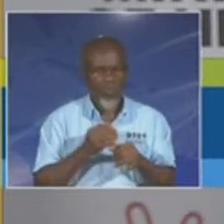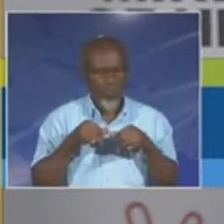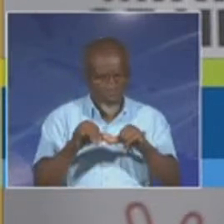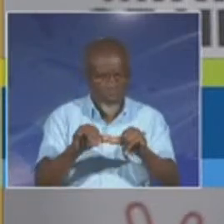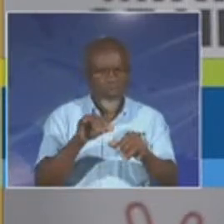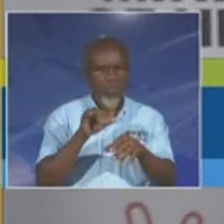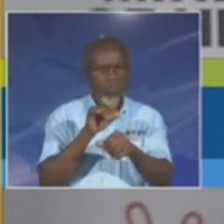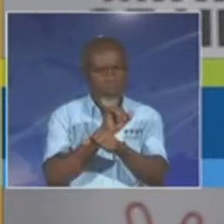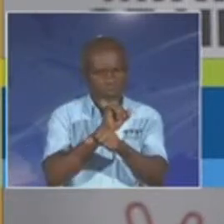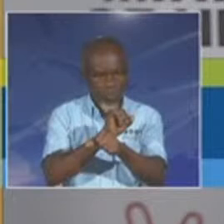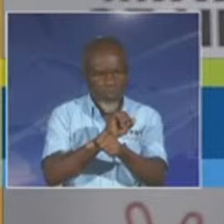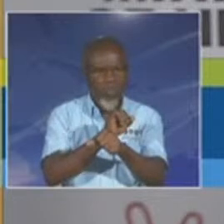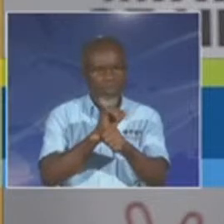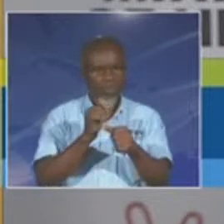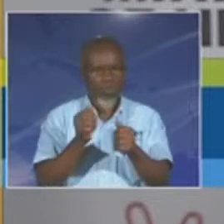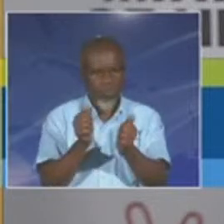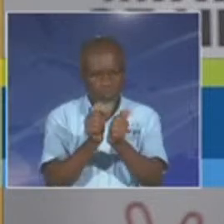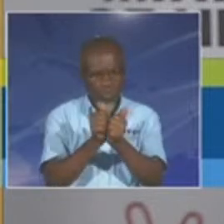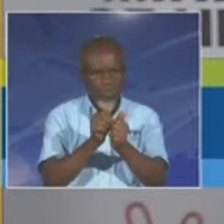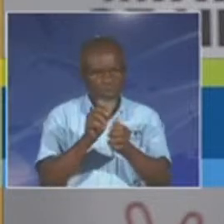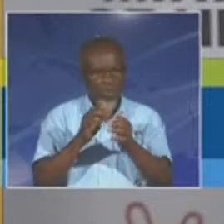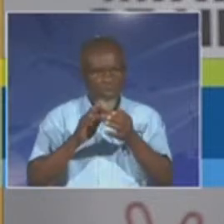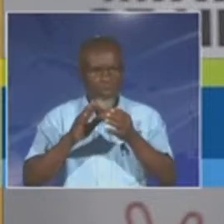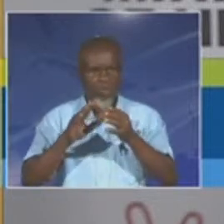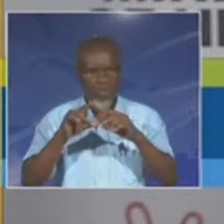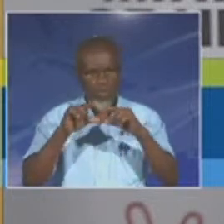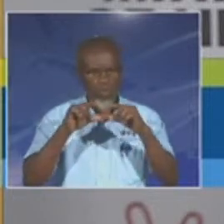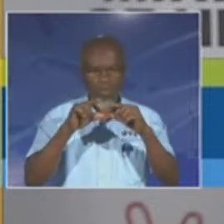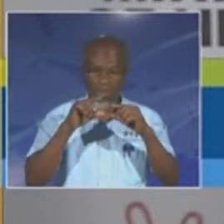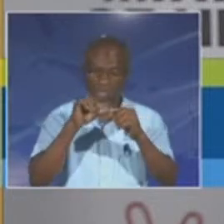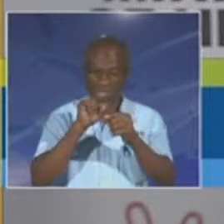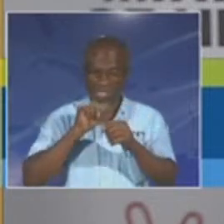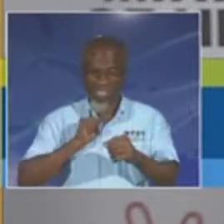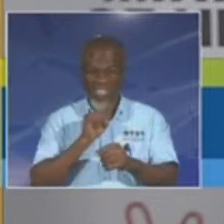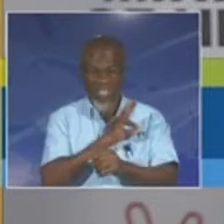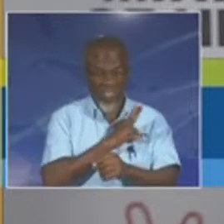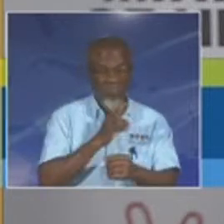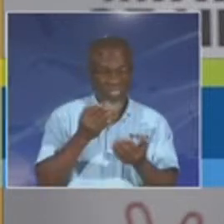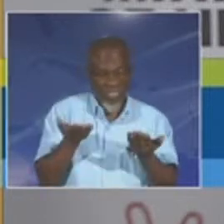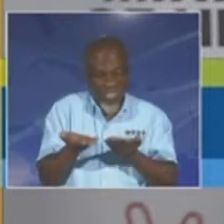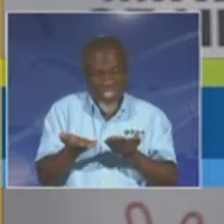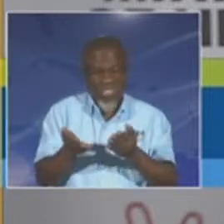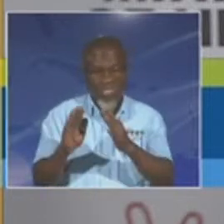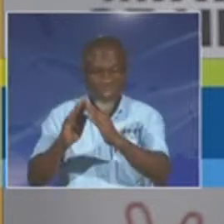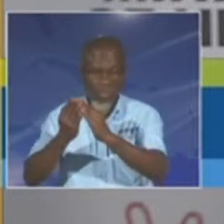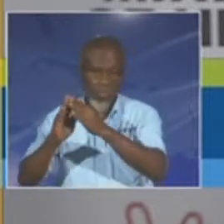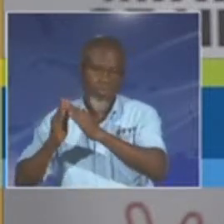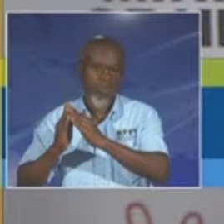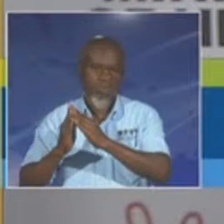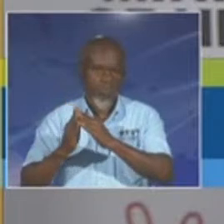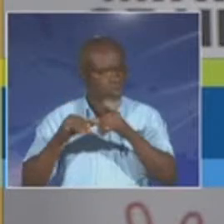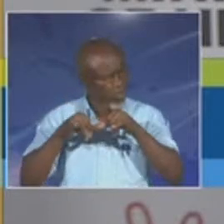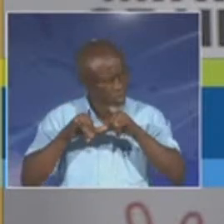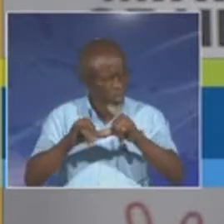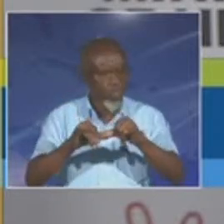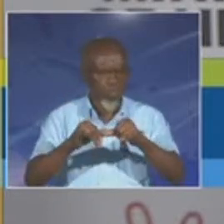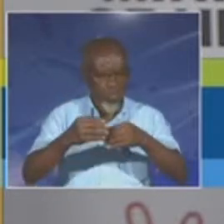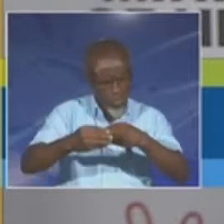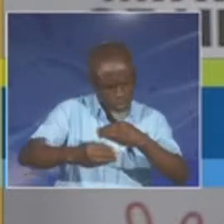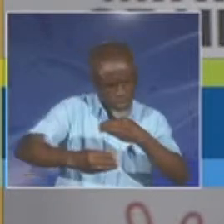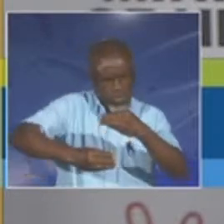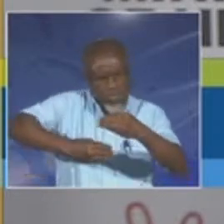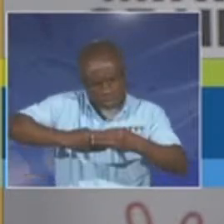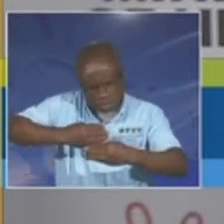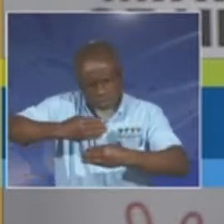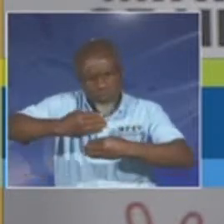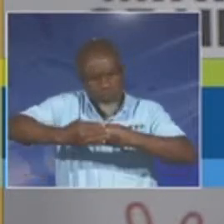to reach out to those to get them to come in on time for their booster as well. But it is a continuously evolving process, and we'll keep